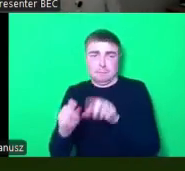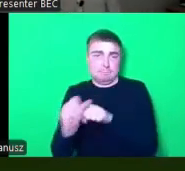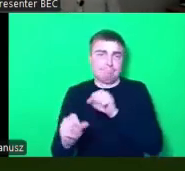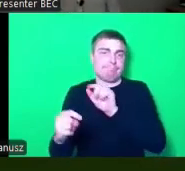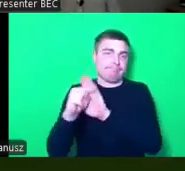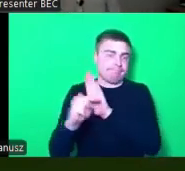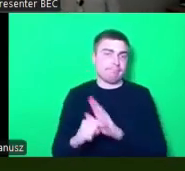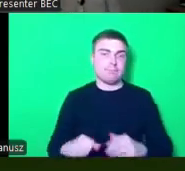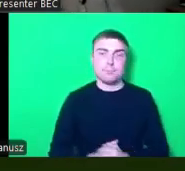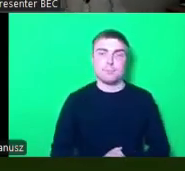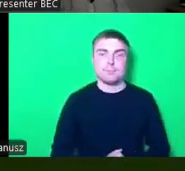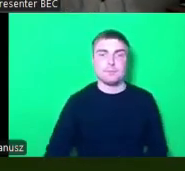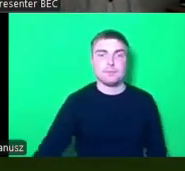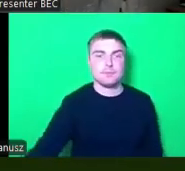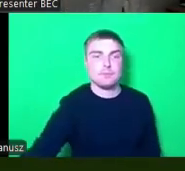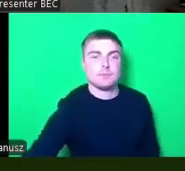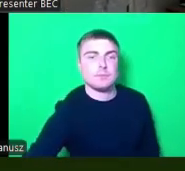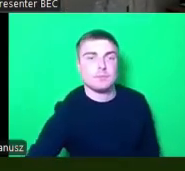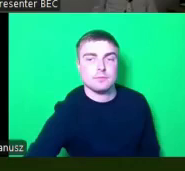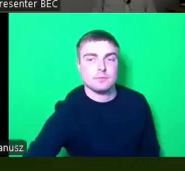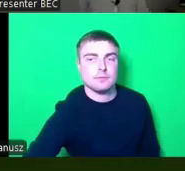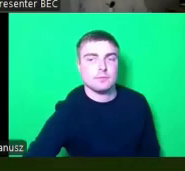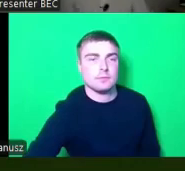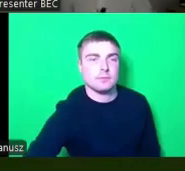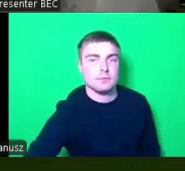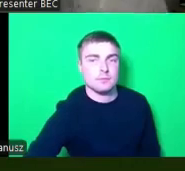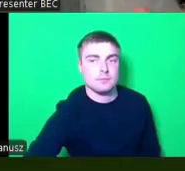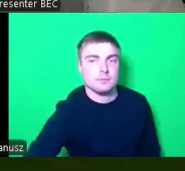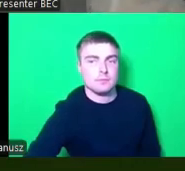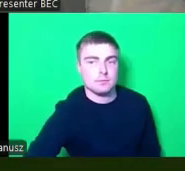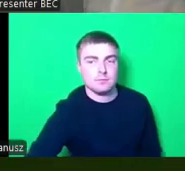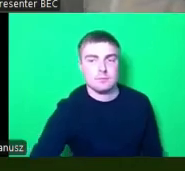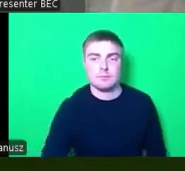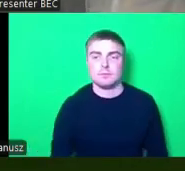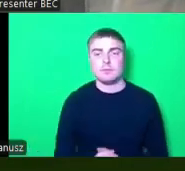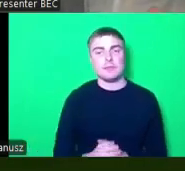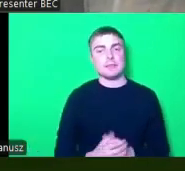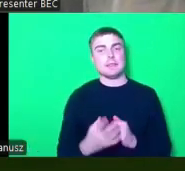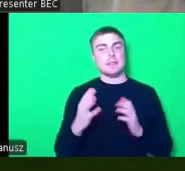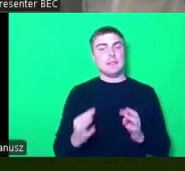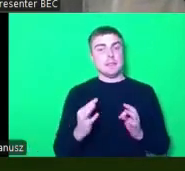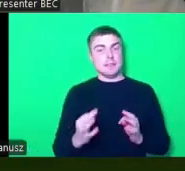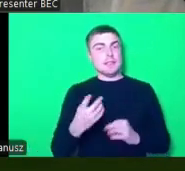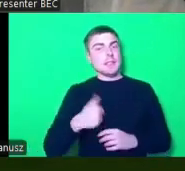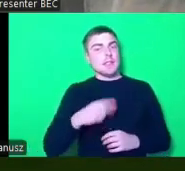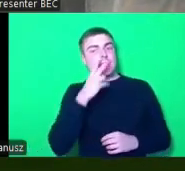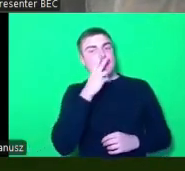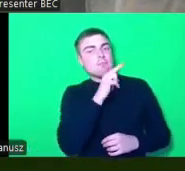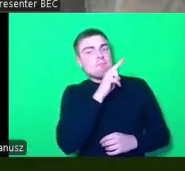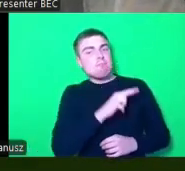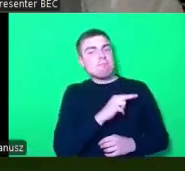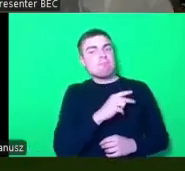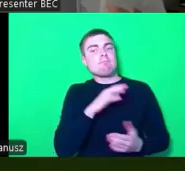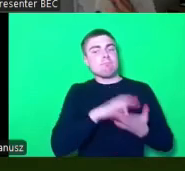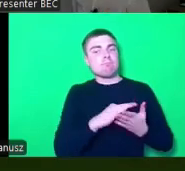I come to this. So here you see the effect caused by tree diversity. The